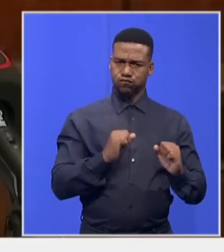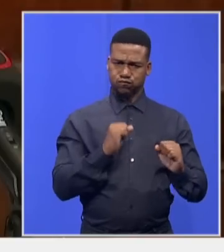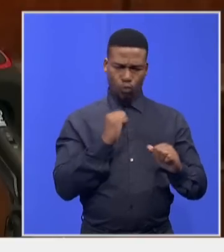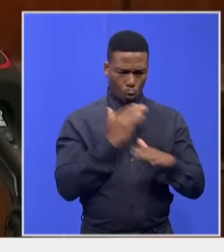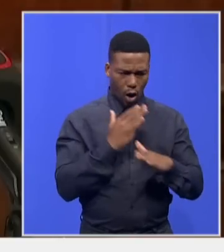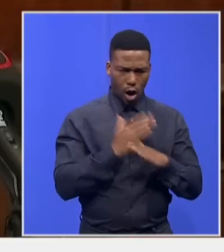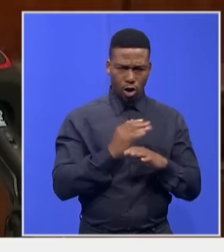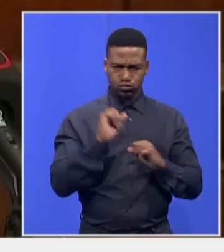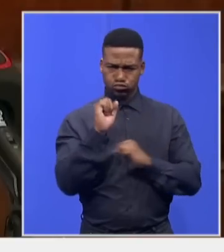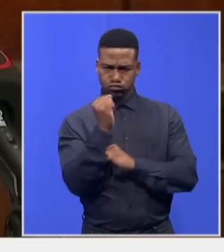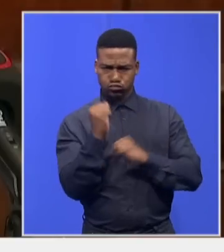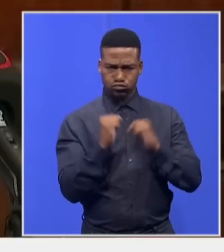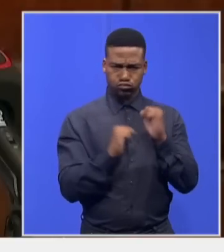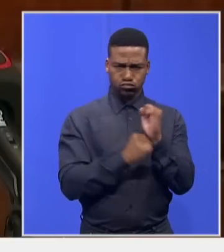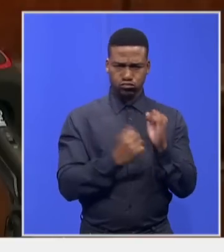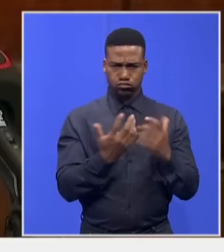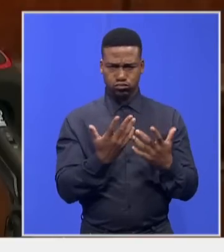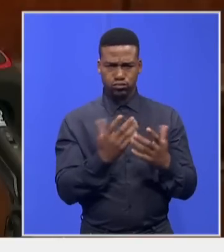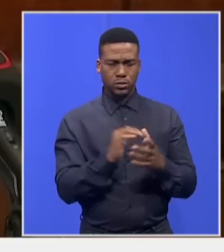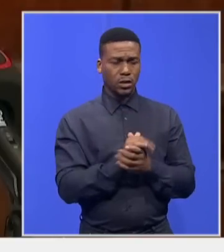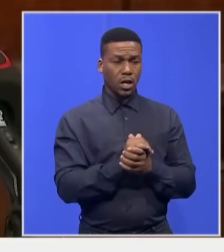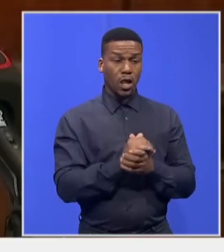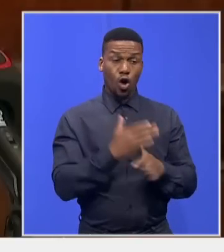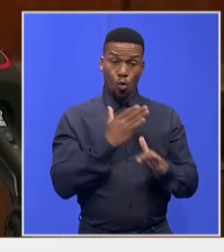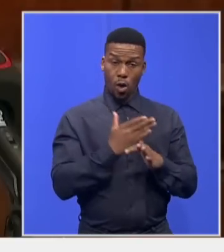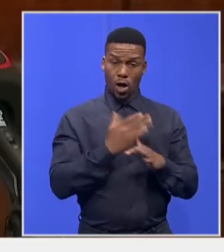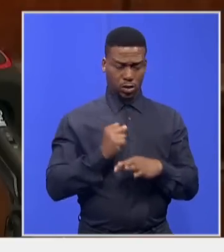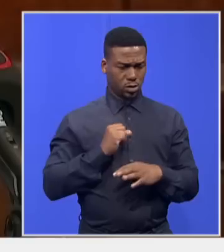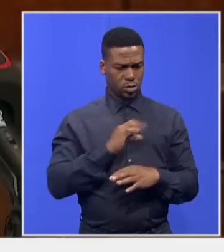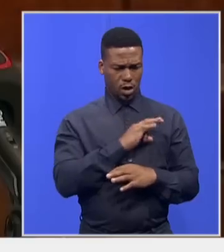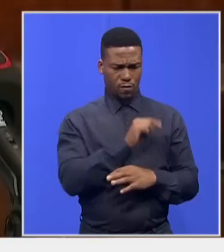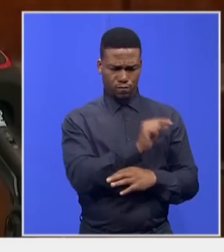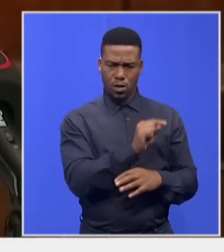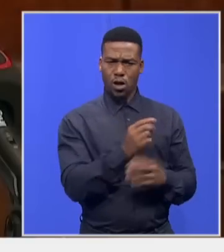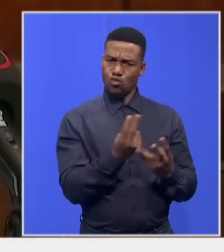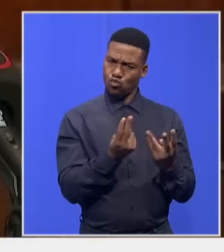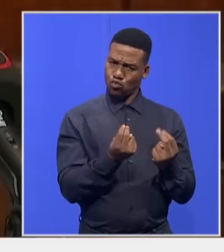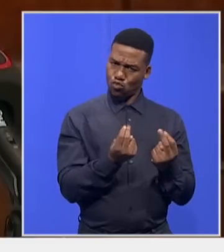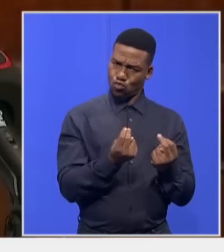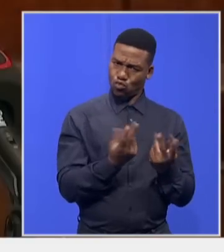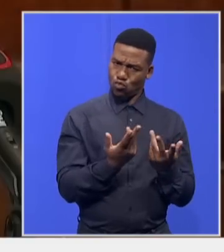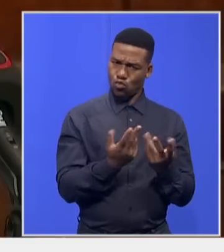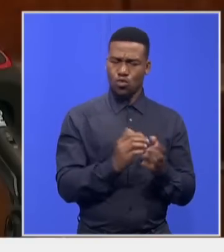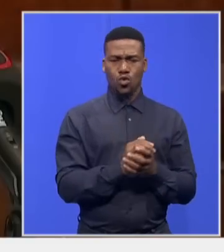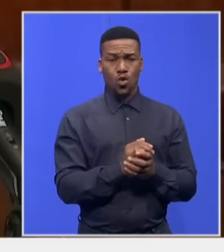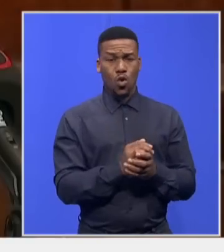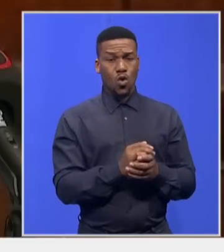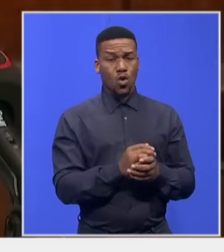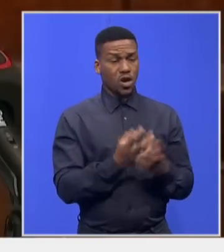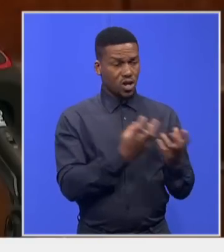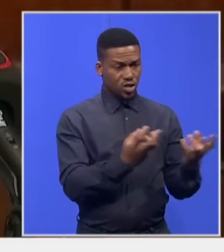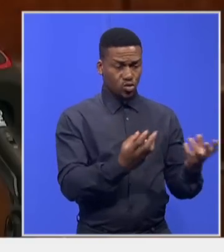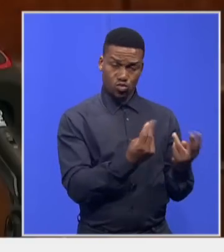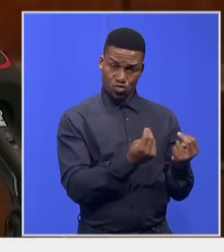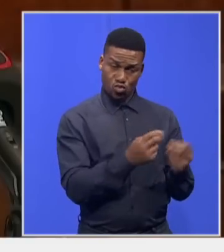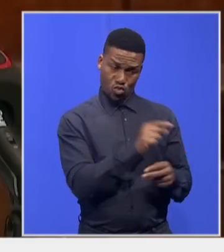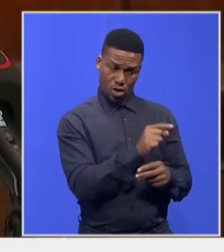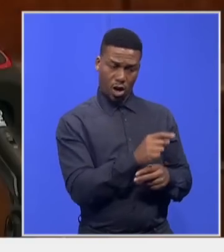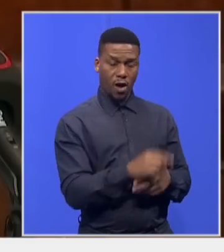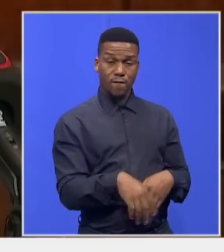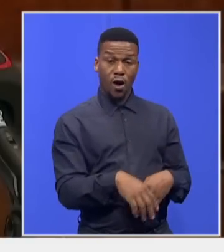per employee is lower in these units compared to the much older units. And the fourth key feature of